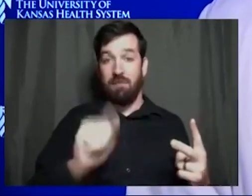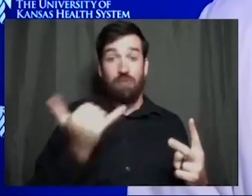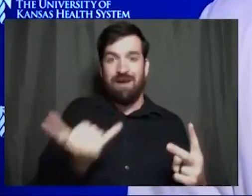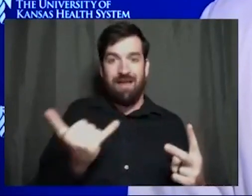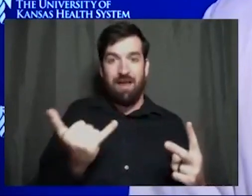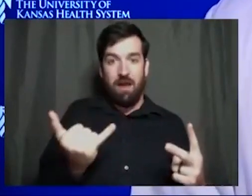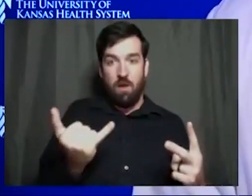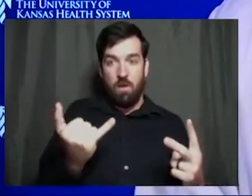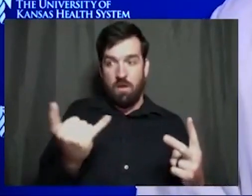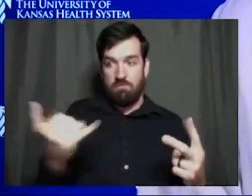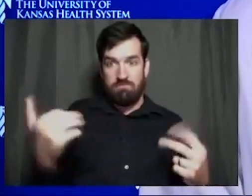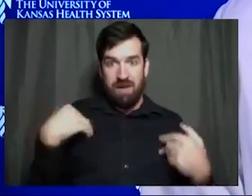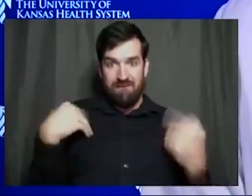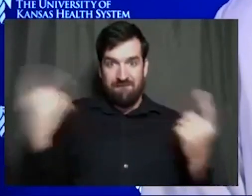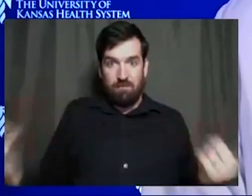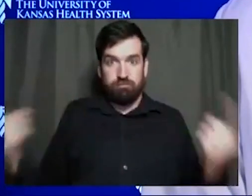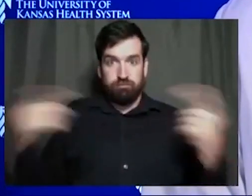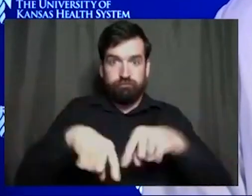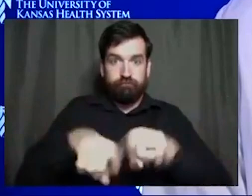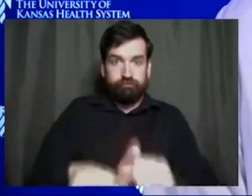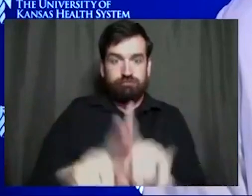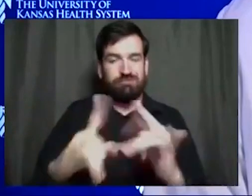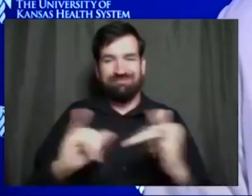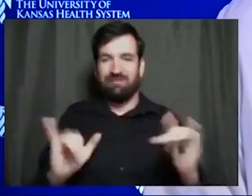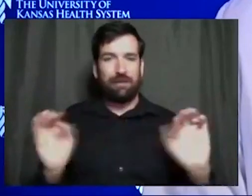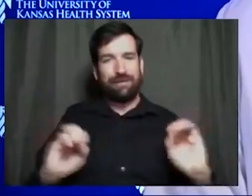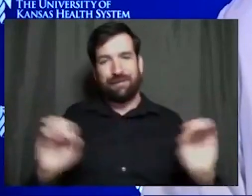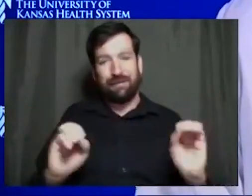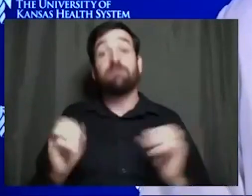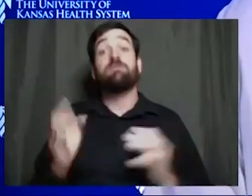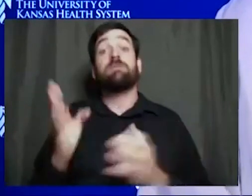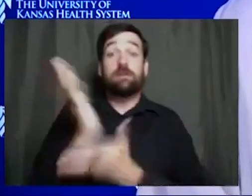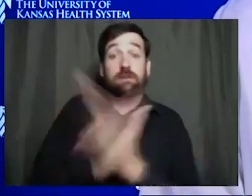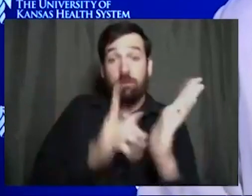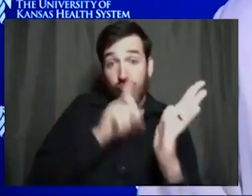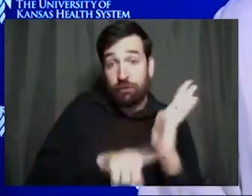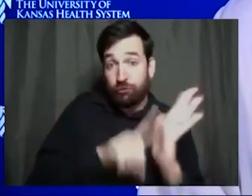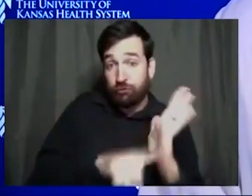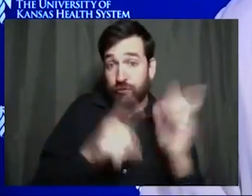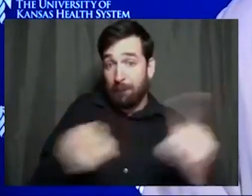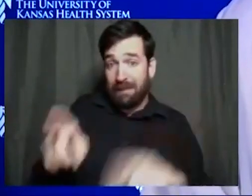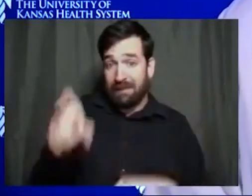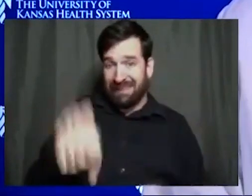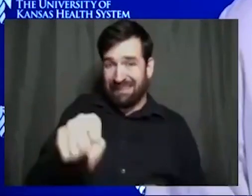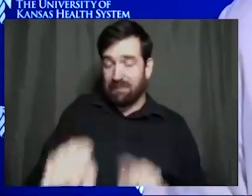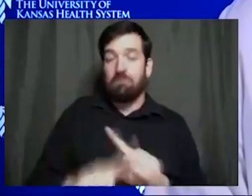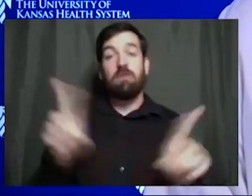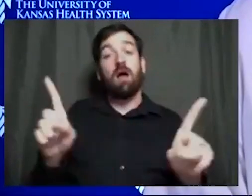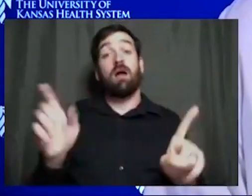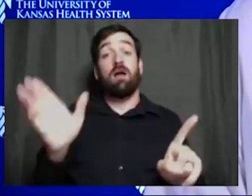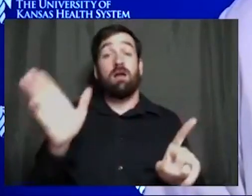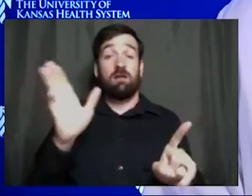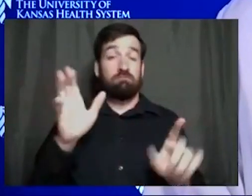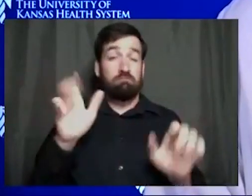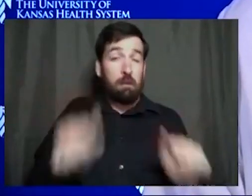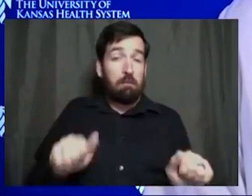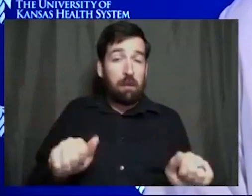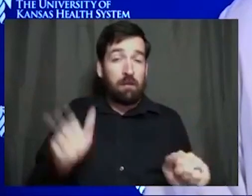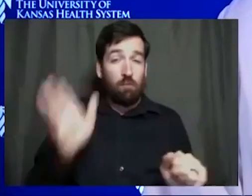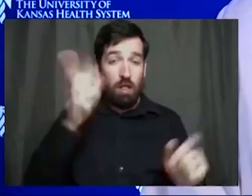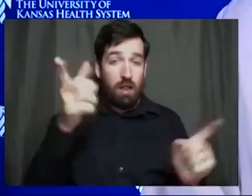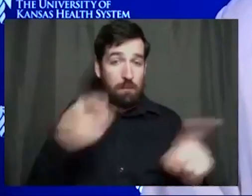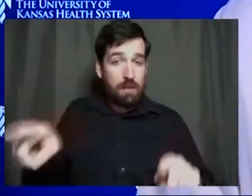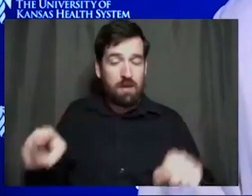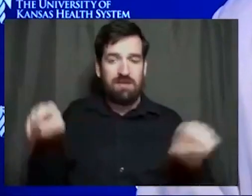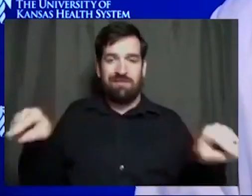that for influenza. We know that is being researched. So at this point in time, you are likely going to be getting 2 separate injections. Now, do you need